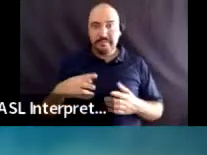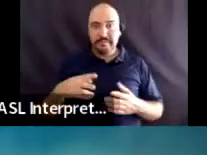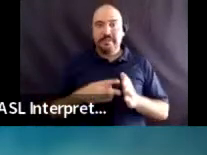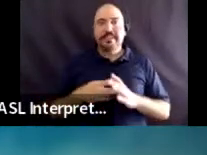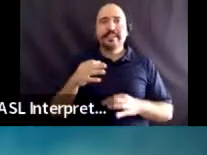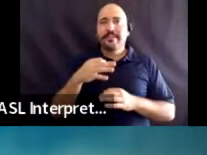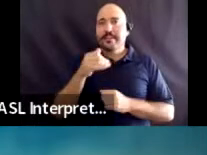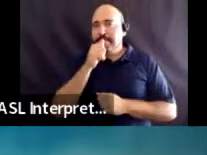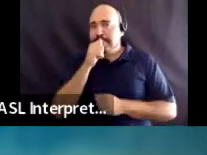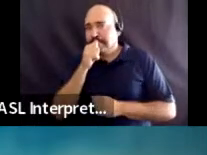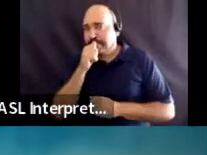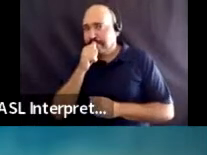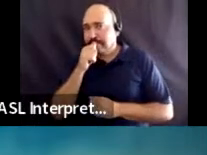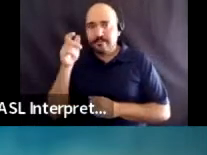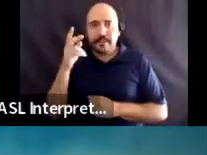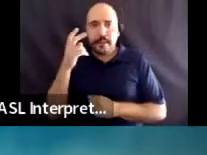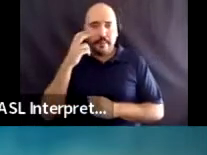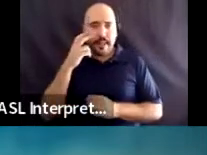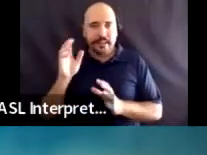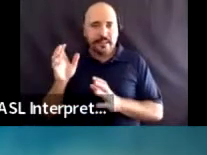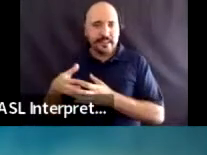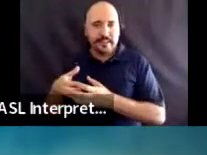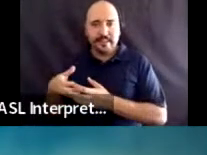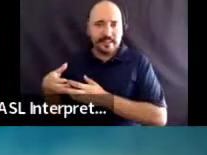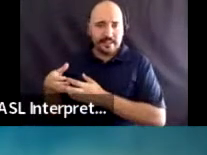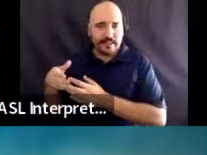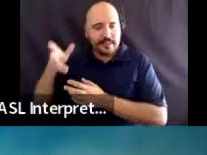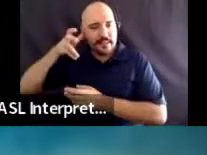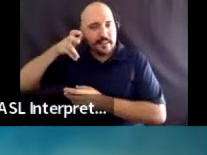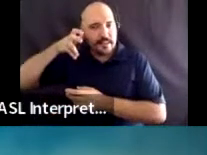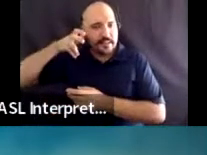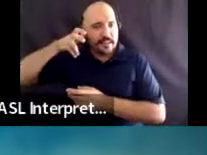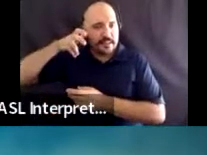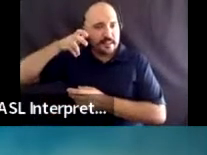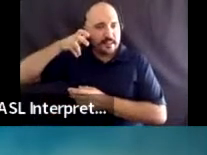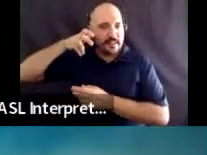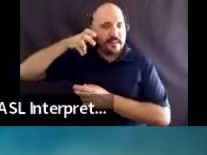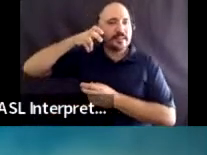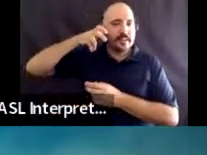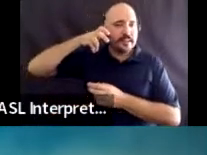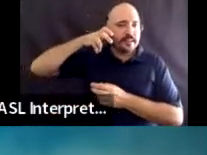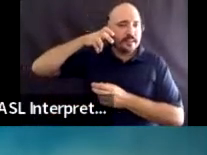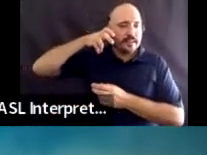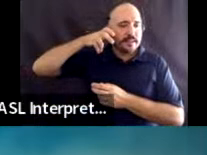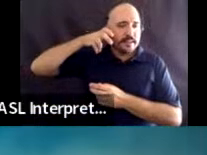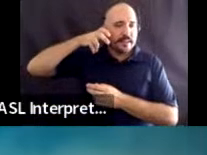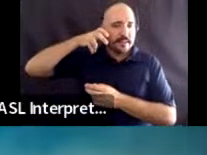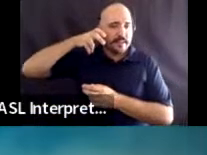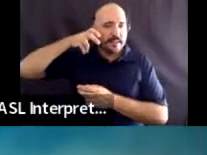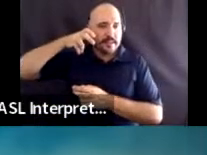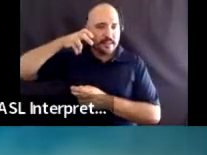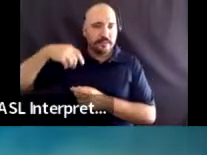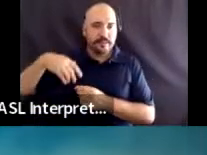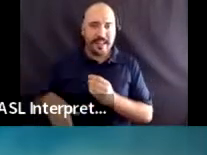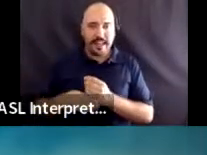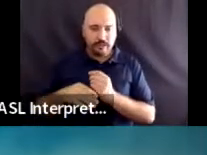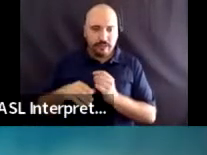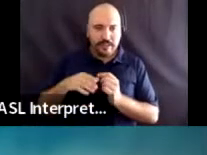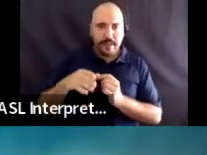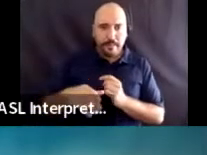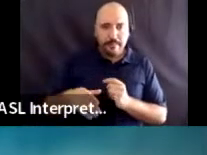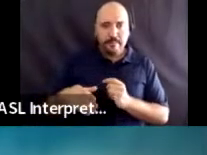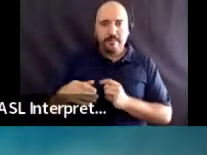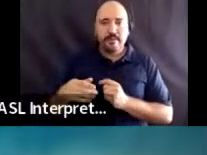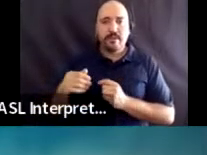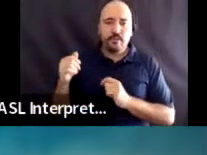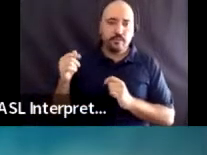of shuffling off blind folks into a separate channel and requiring them to do that extra step of joining an extra channel.